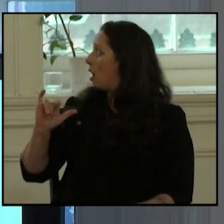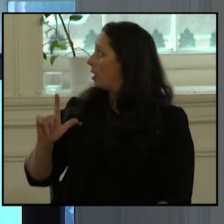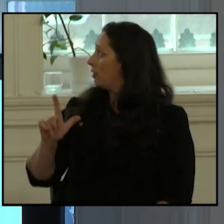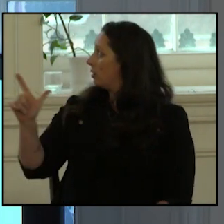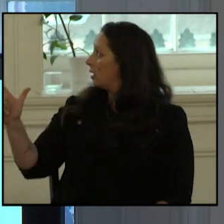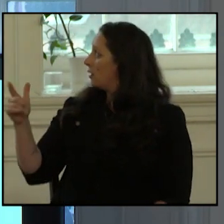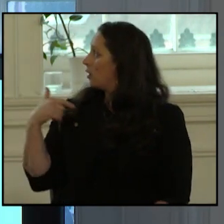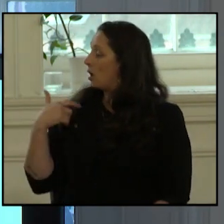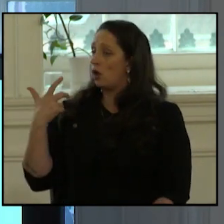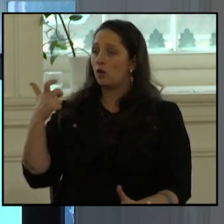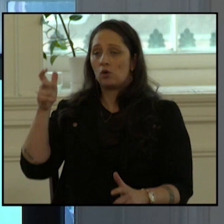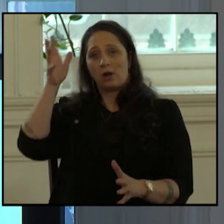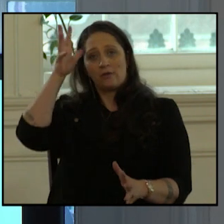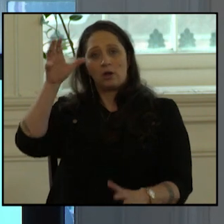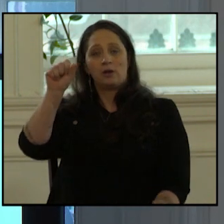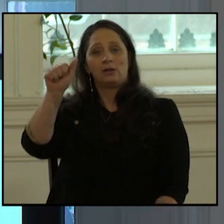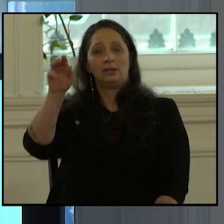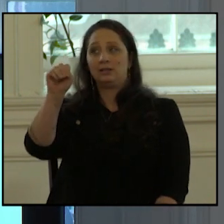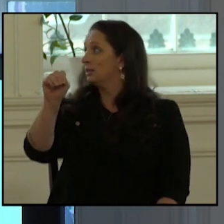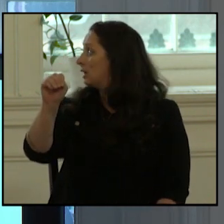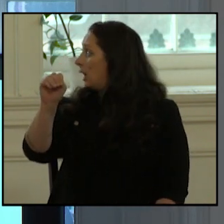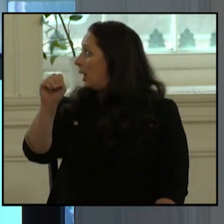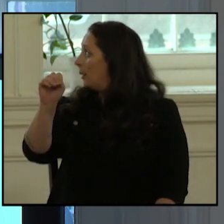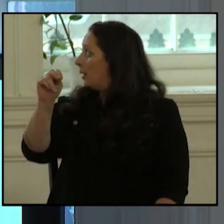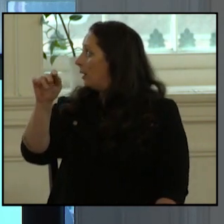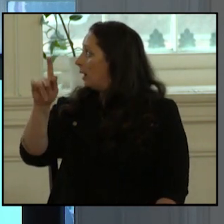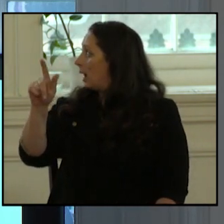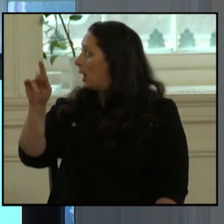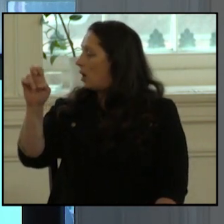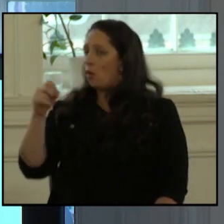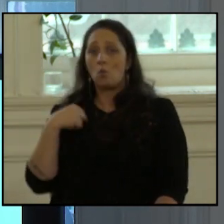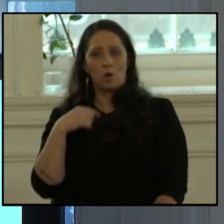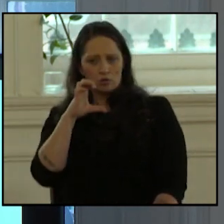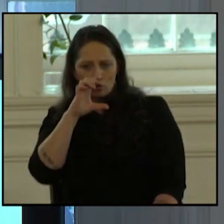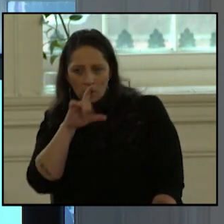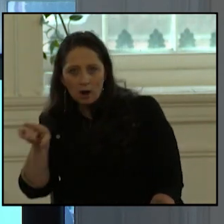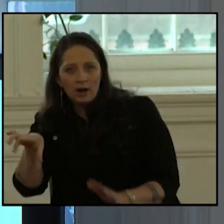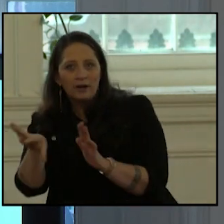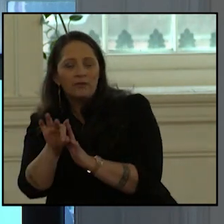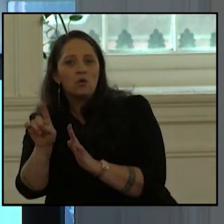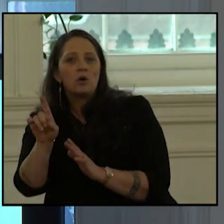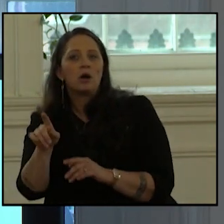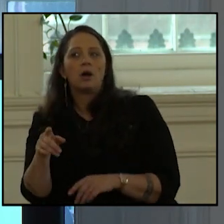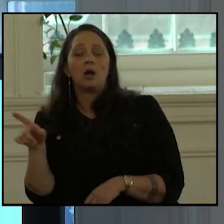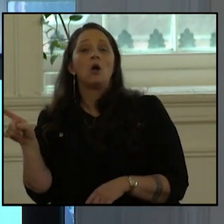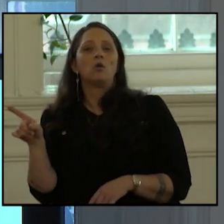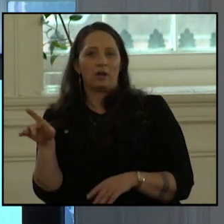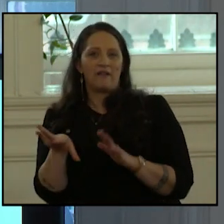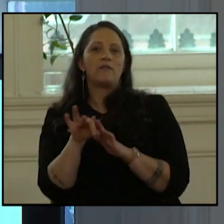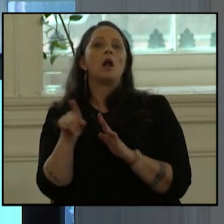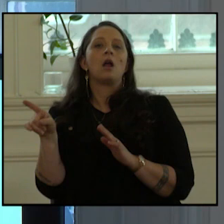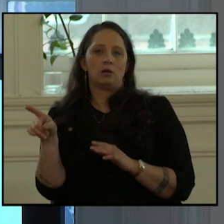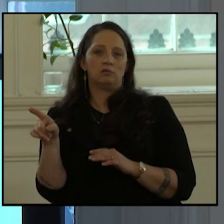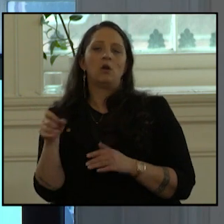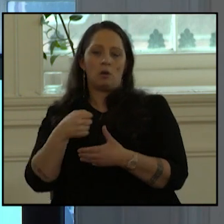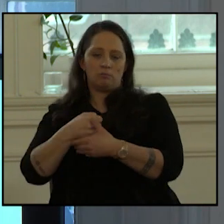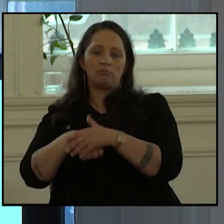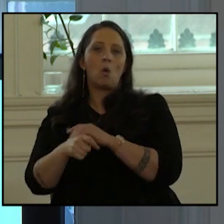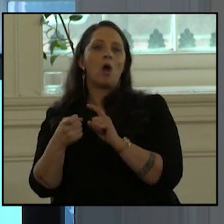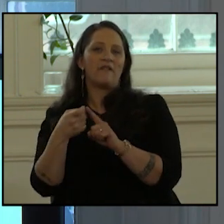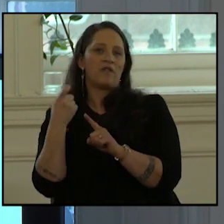my great third great grandfather, Sam Kyle. We went to go find where he was from. Turns out that he was a product of the rape of the enslaver as